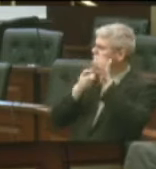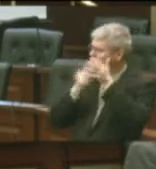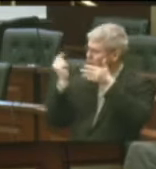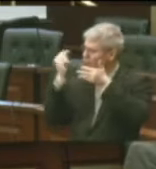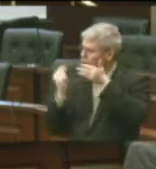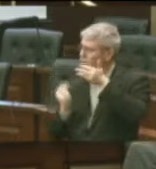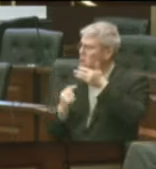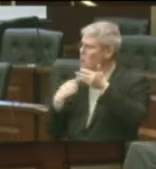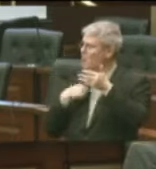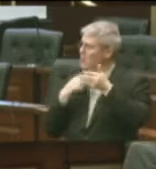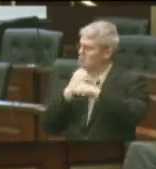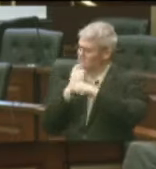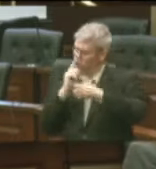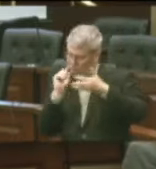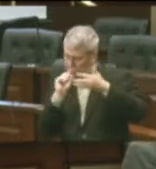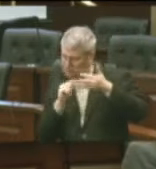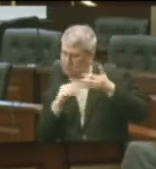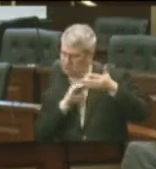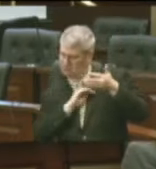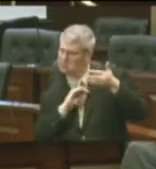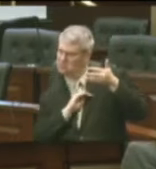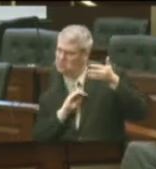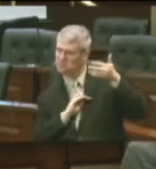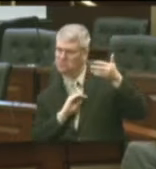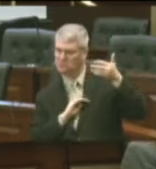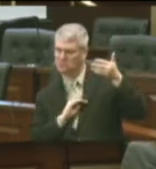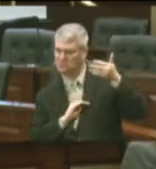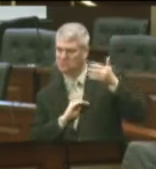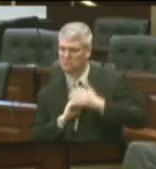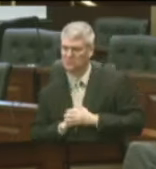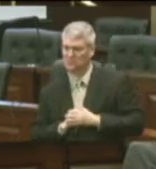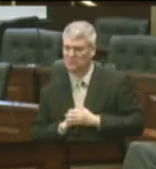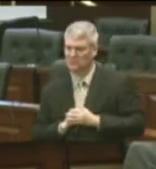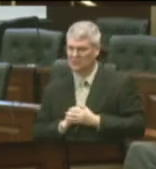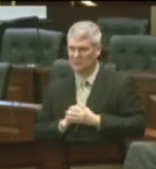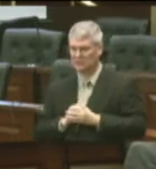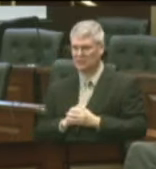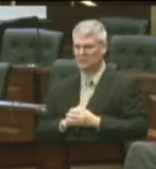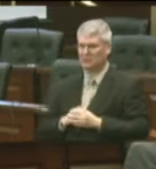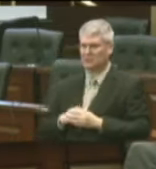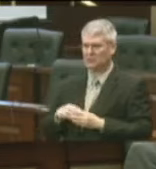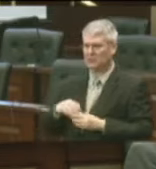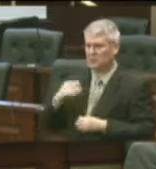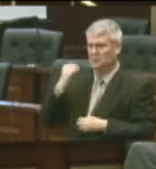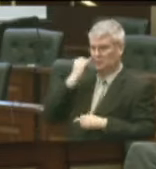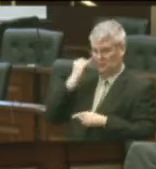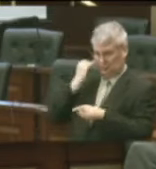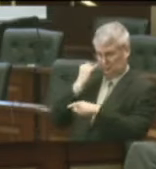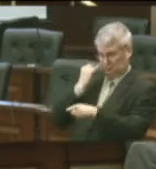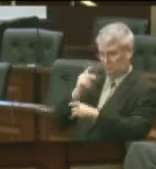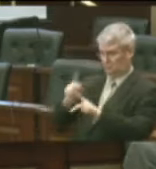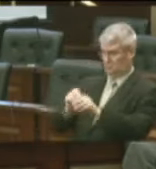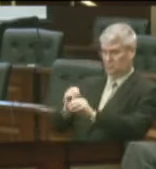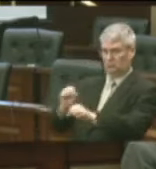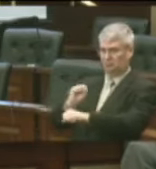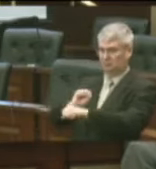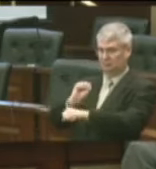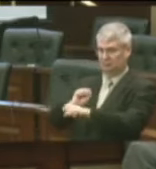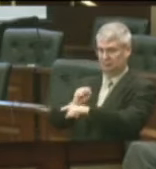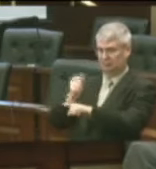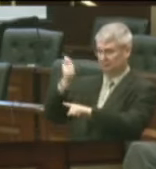and at the end of the day, if unemployment doesn't go down, we'll probably sweep more of it into the unemployment